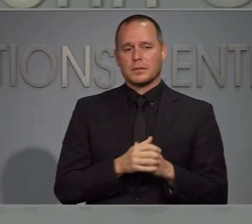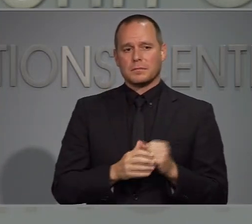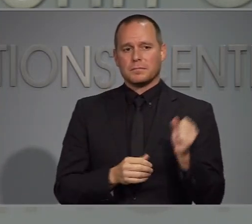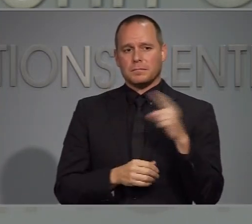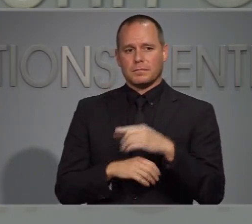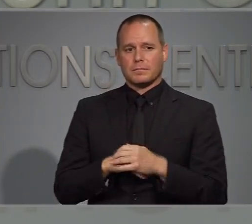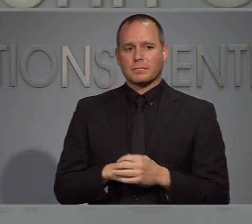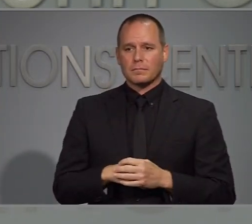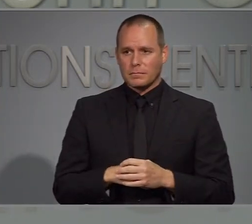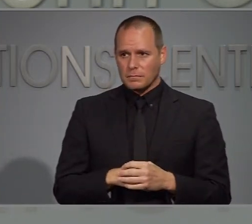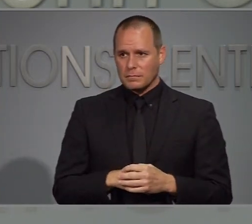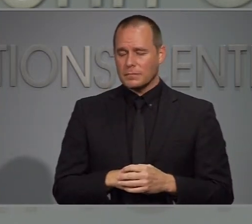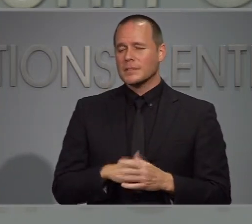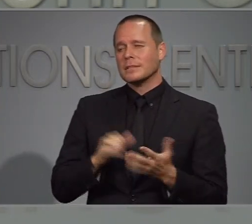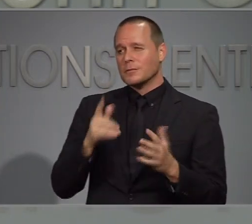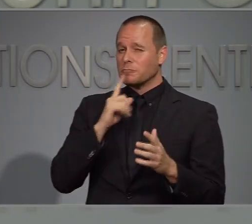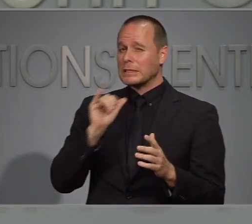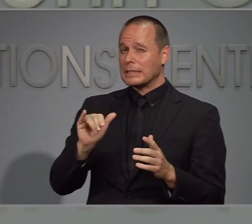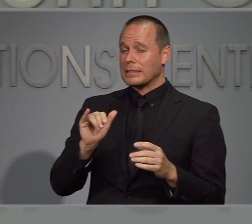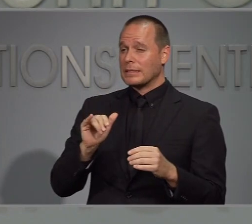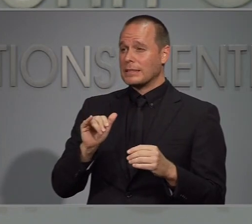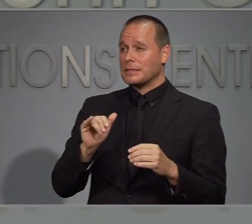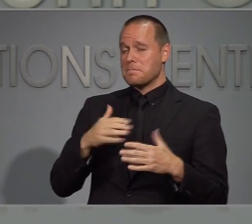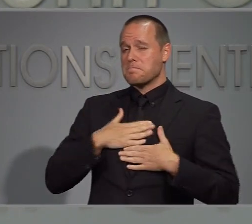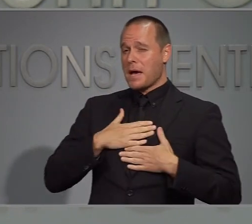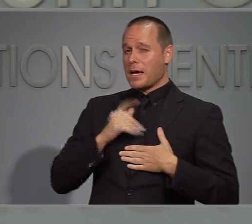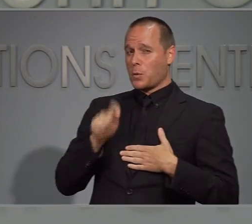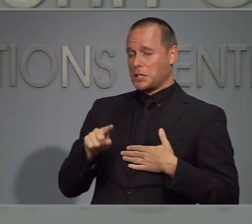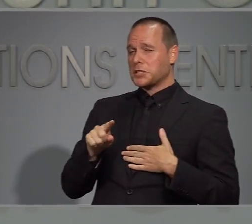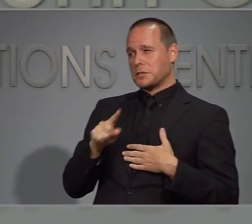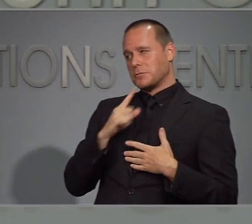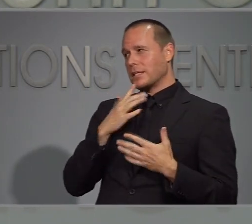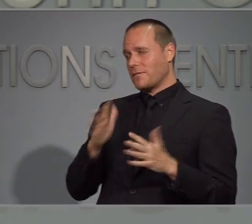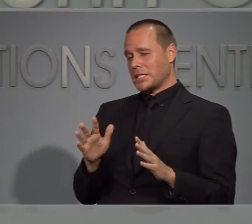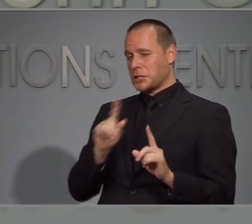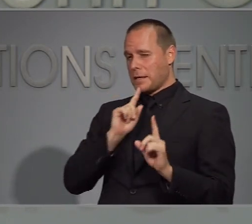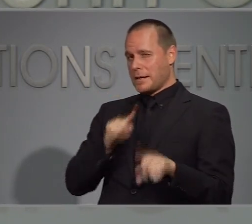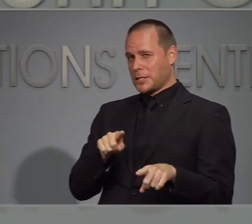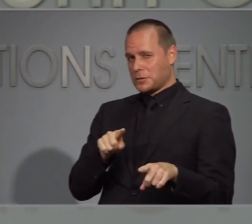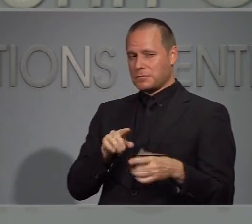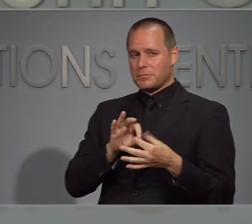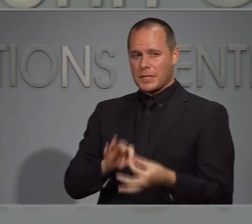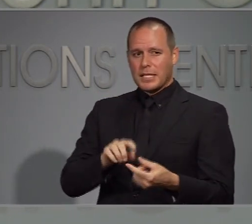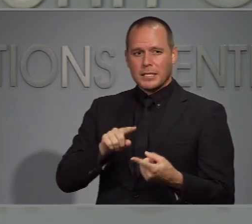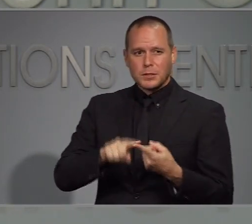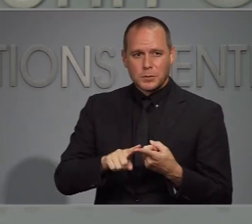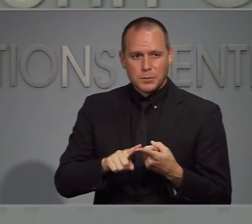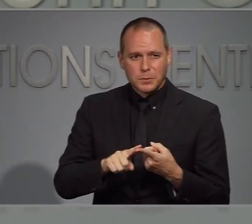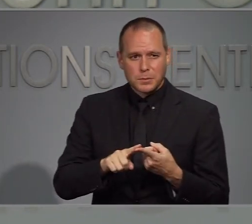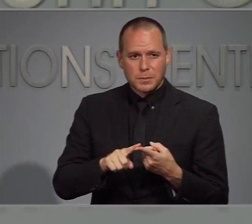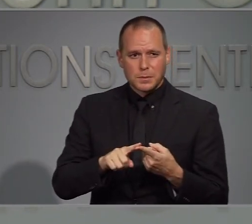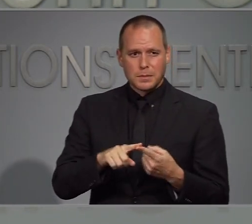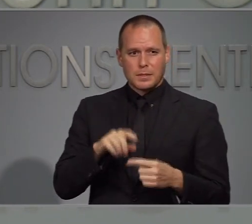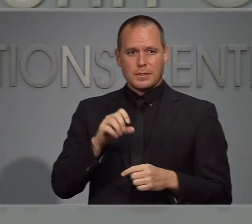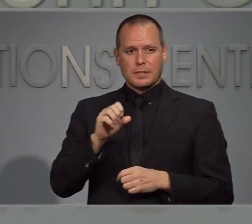You partially answered my question about the medical shelters, so I'm assuming that it's at the Sandhills